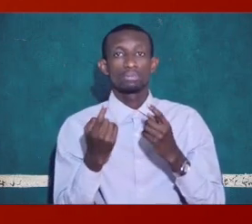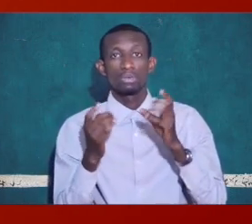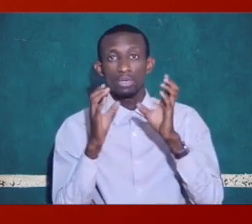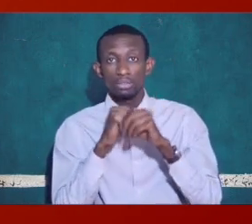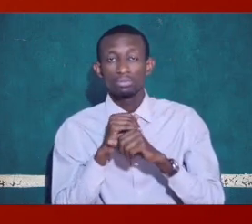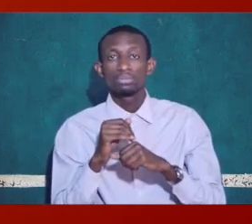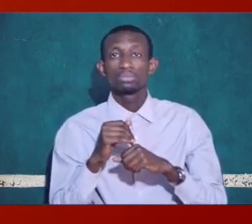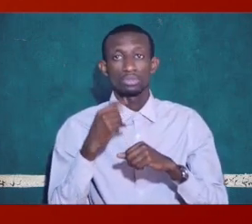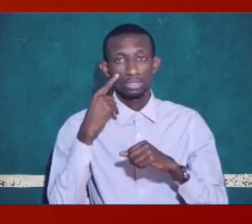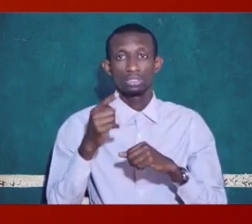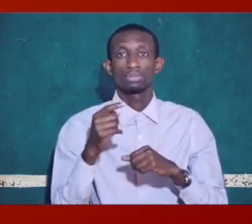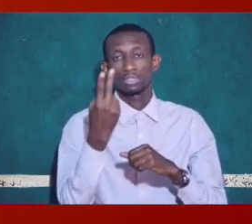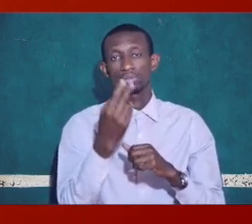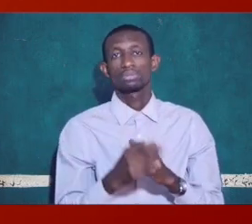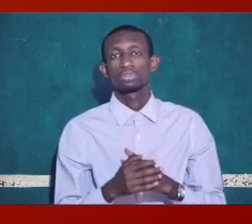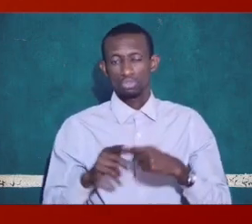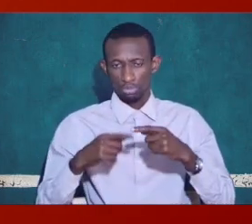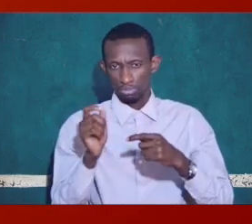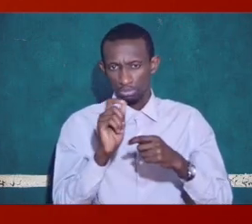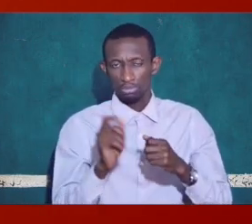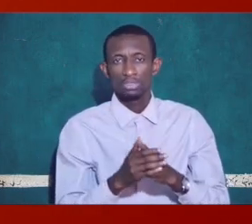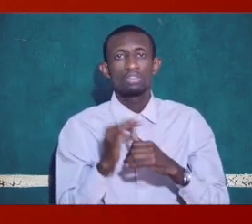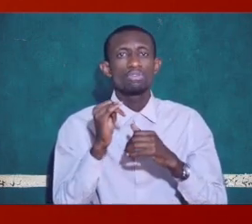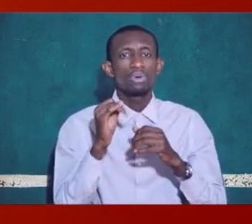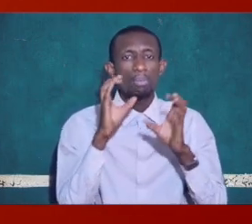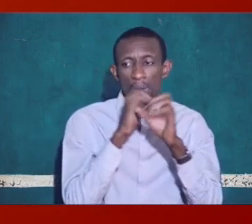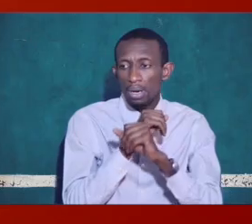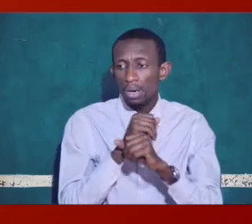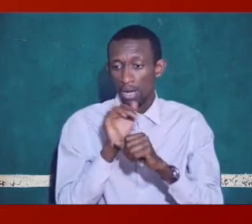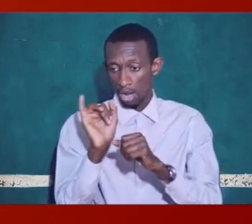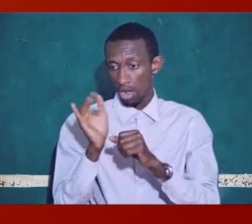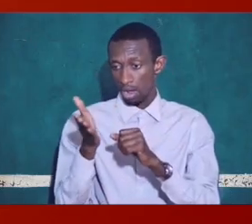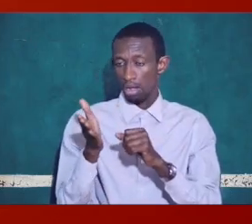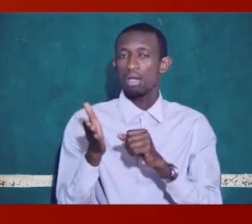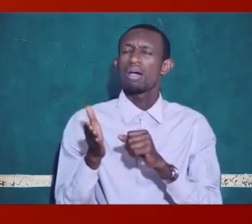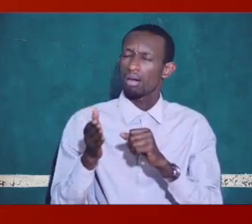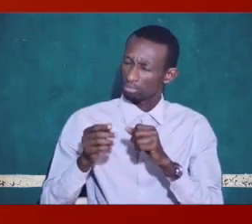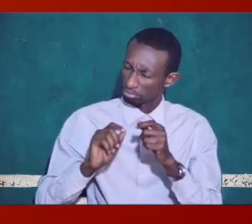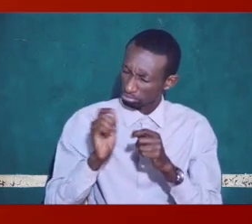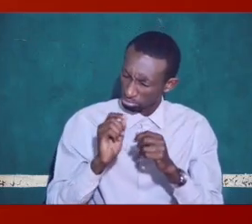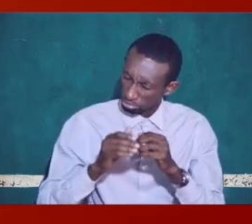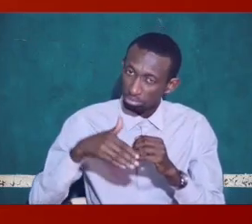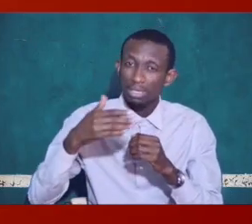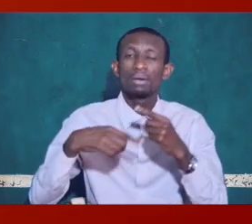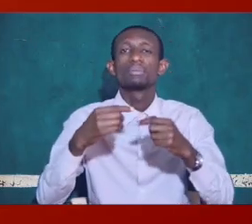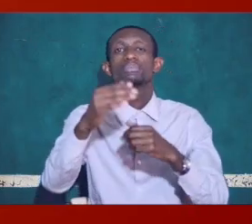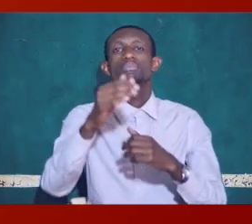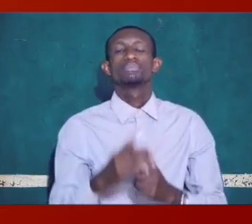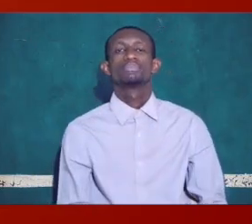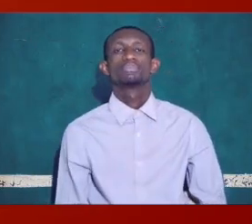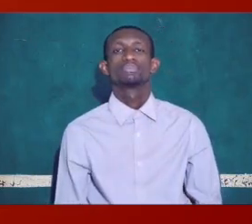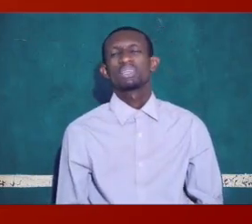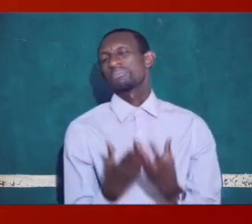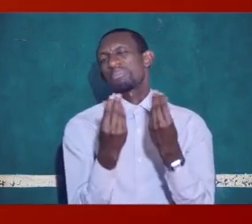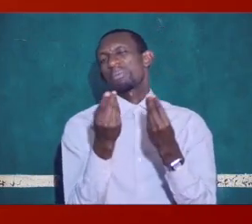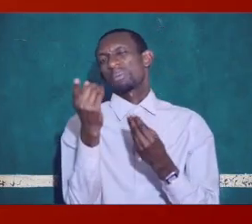shell, you fill it. If some of the electrons are remaining, you go to the third shell, and so on.